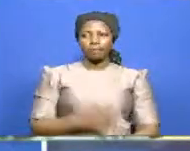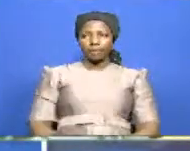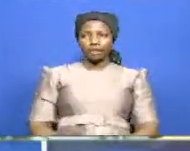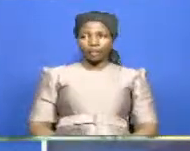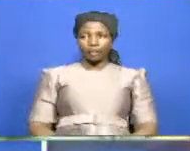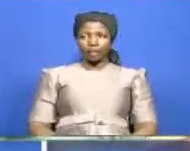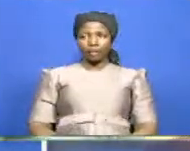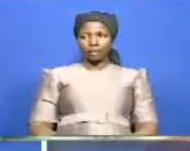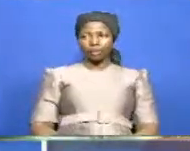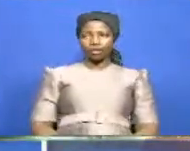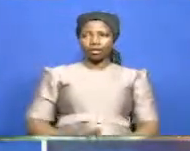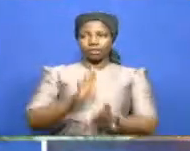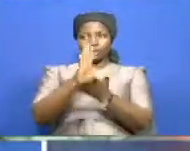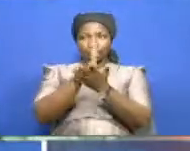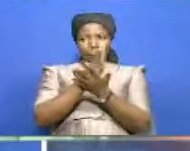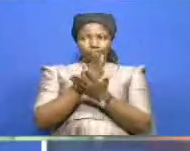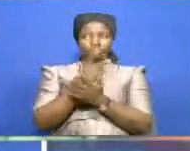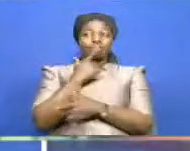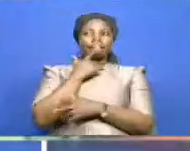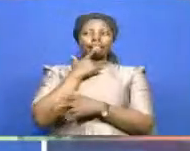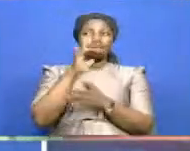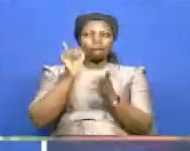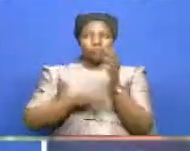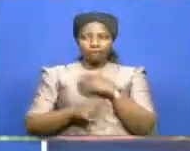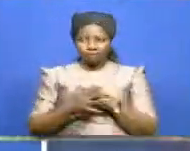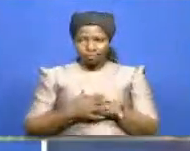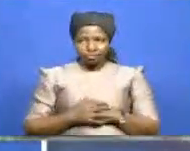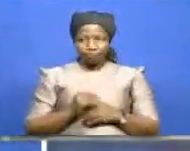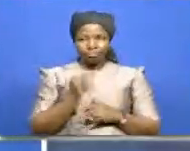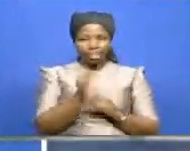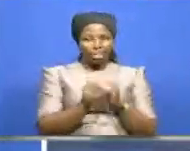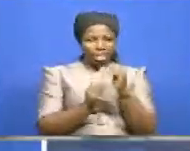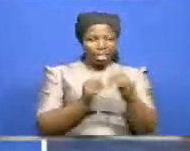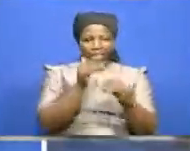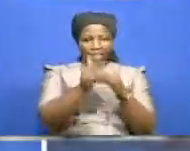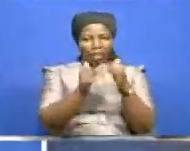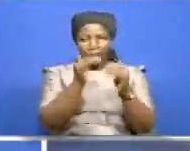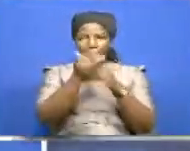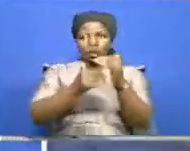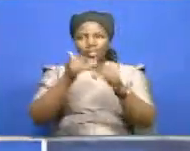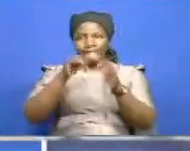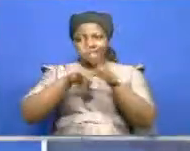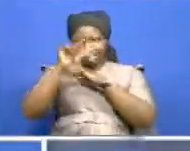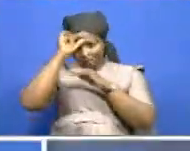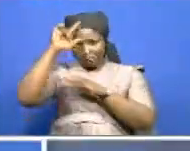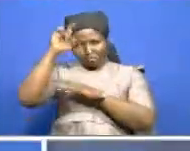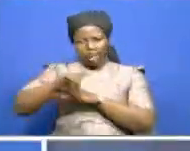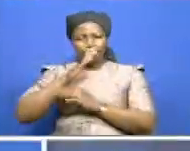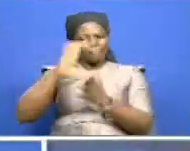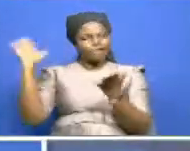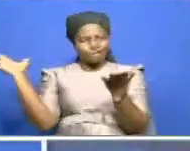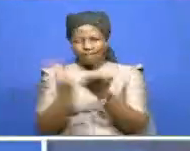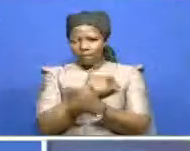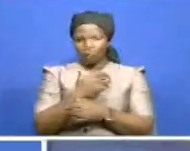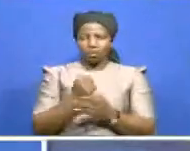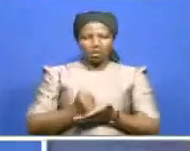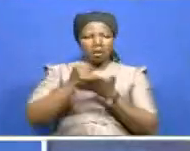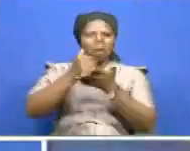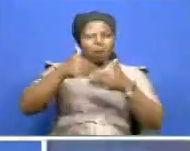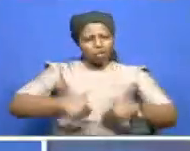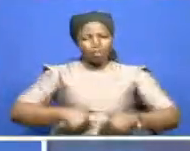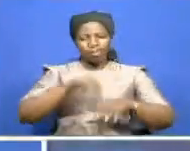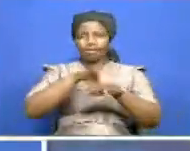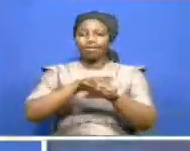Some, however, are of the view that the bureaucratic red tape in the government should be fully eliminated to assist the youth get